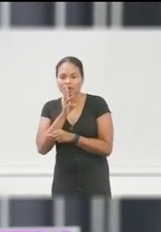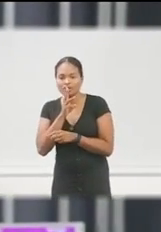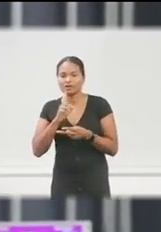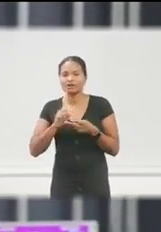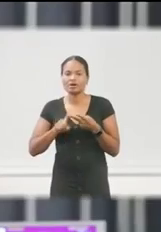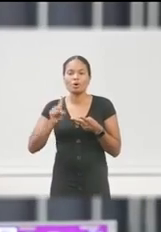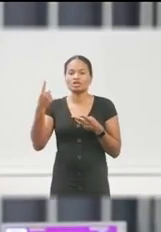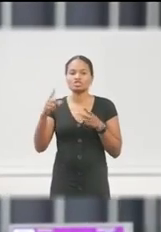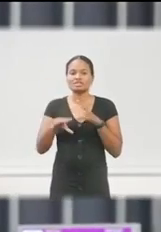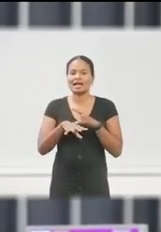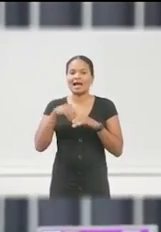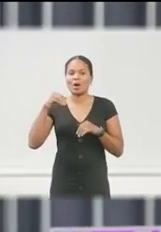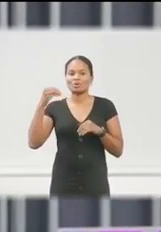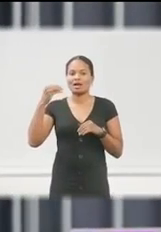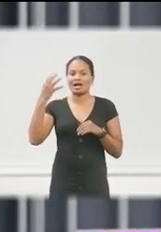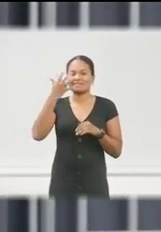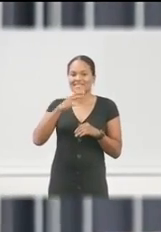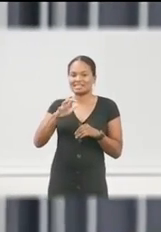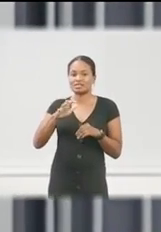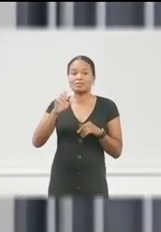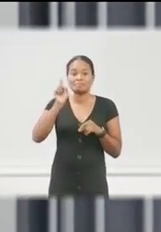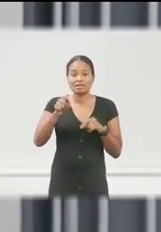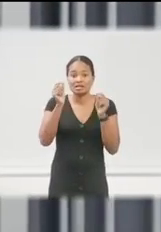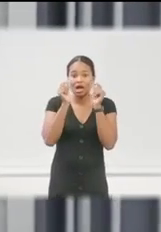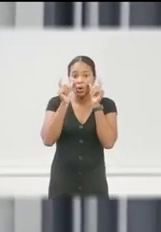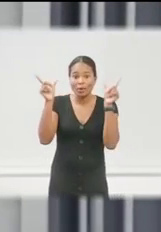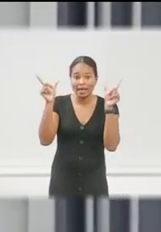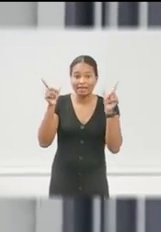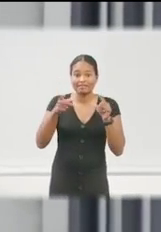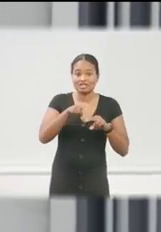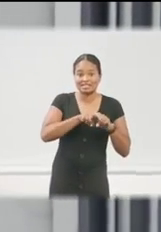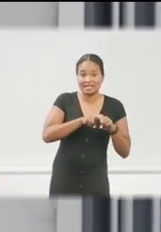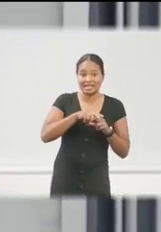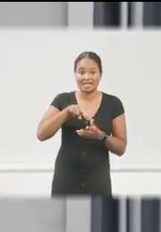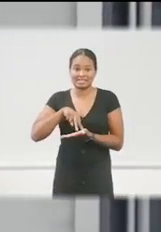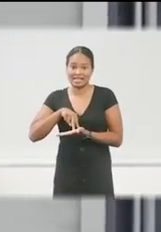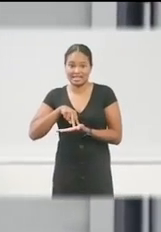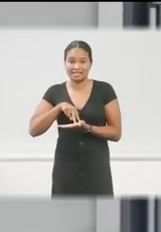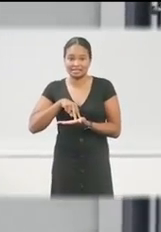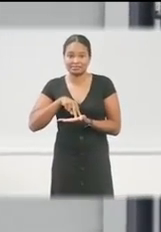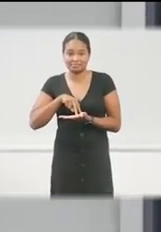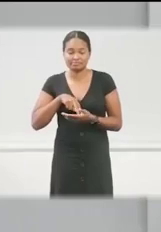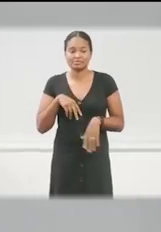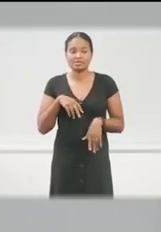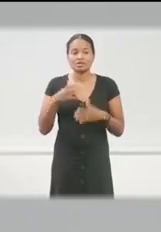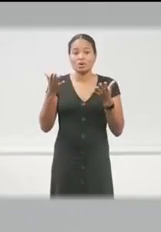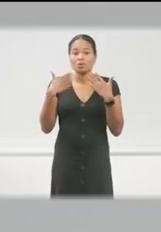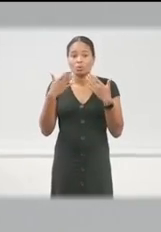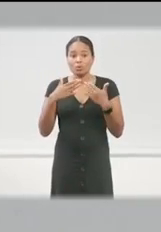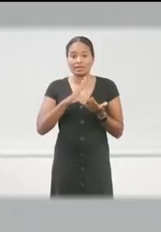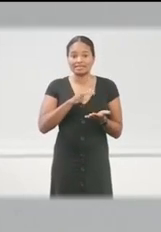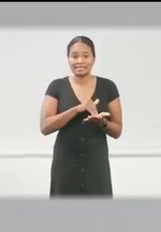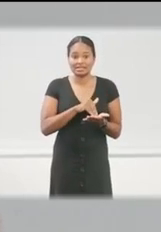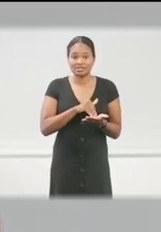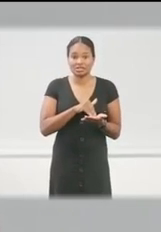out of the heat for a little bit, but you have to stay awake and sitting or standing. A cooling center,